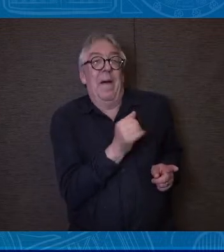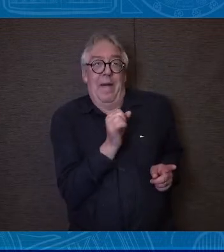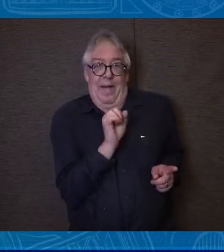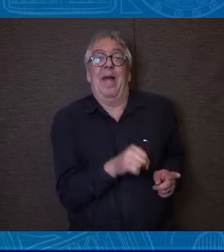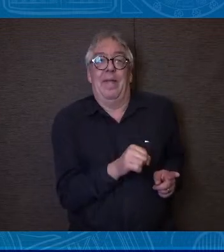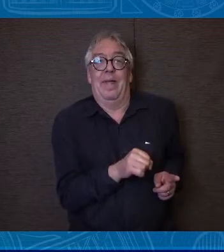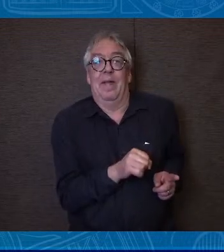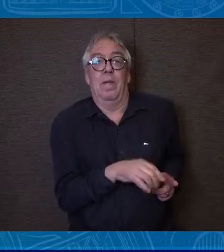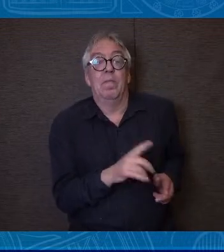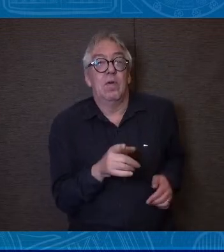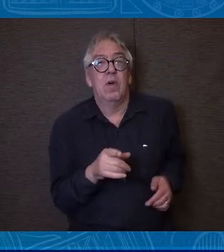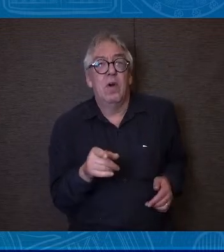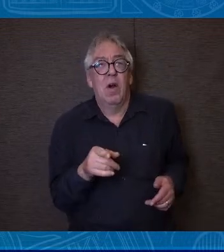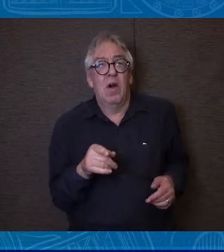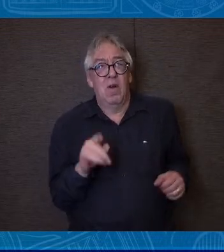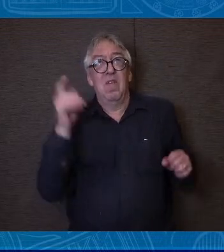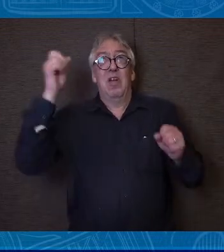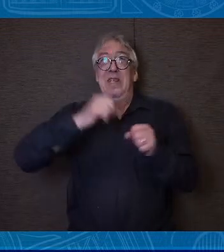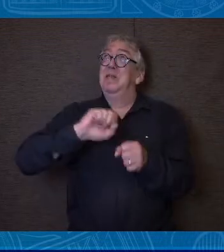It's really possible. So we